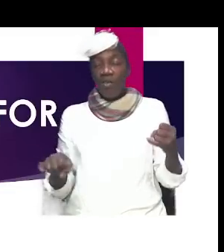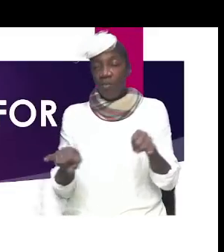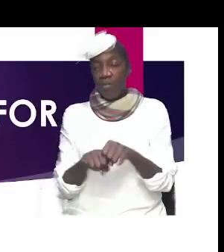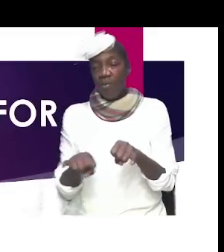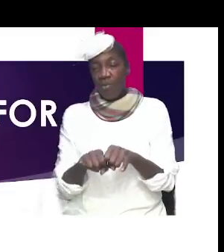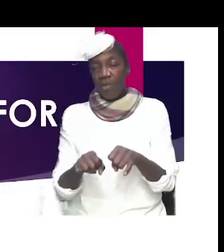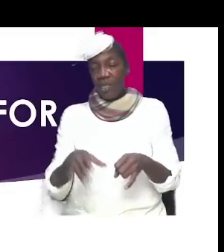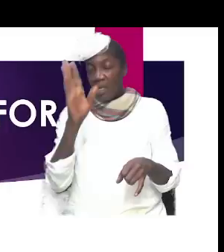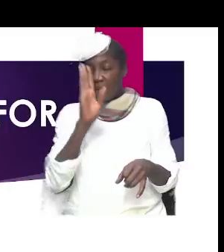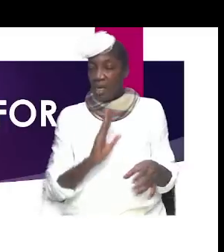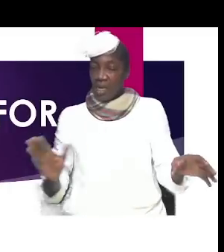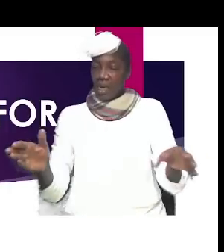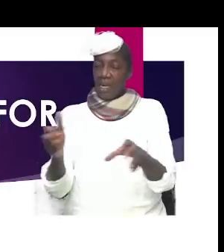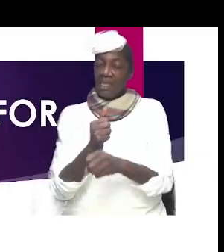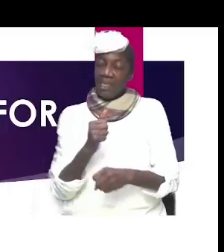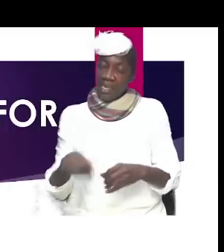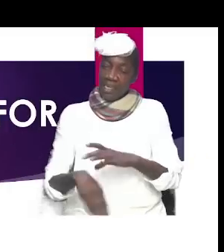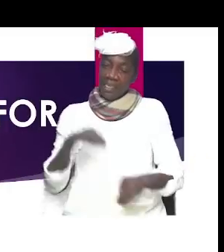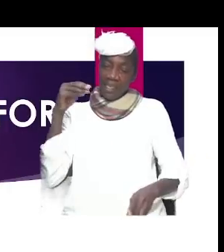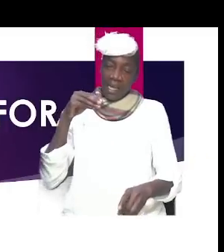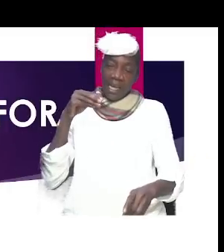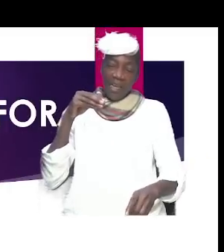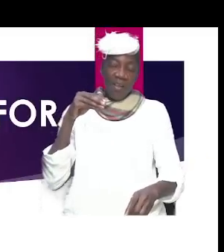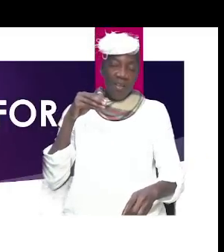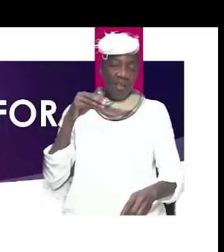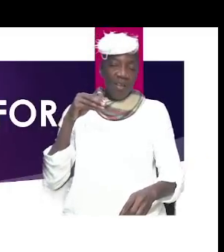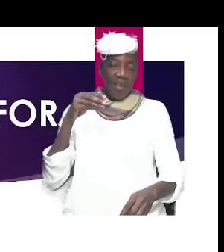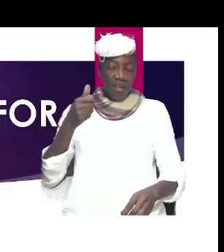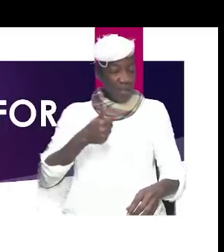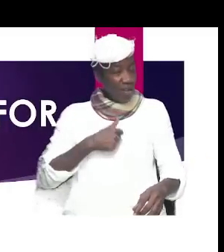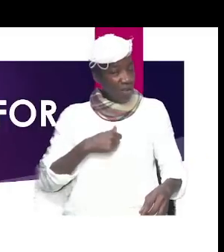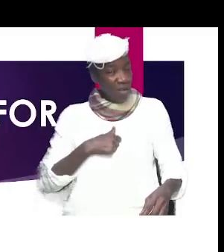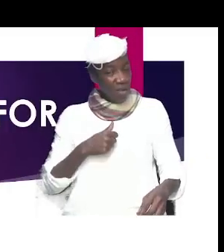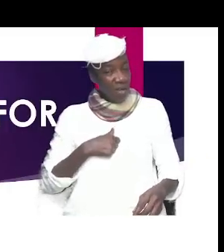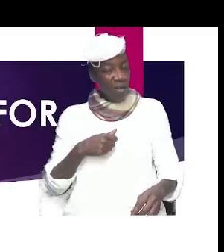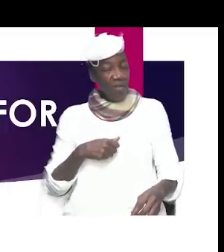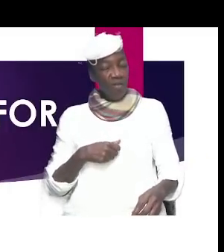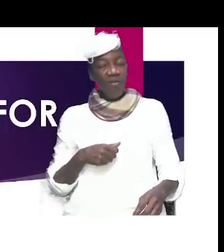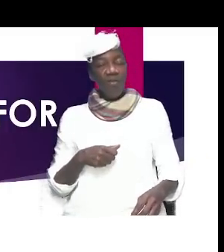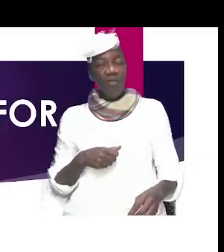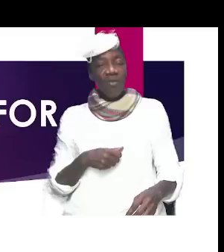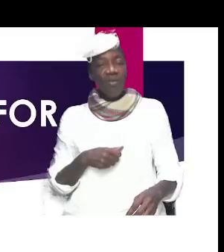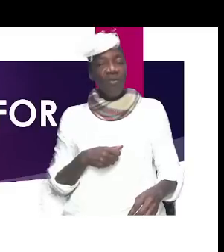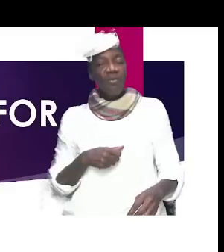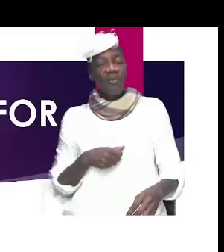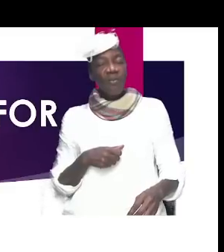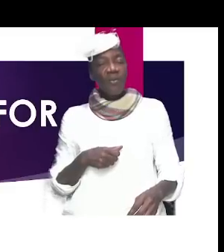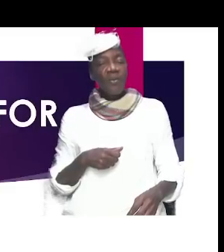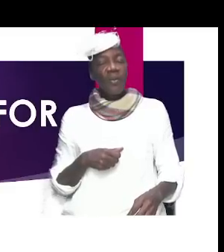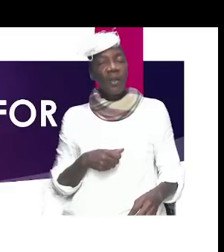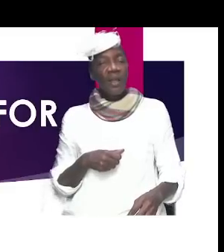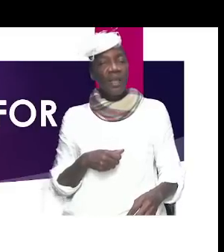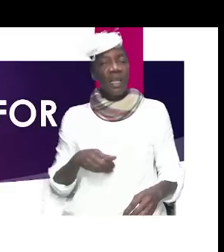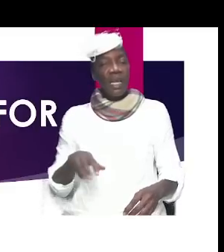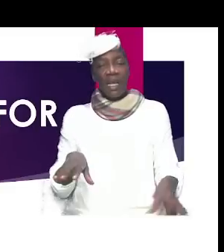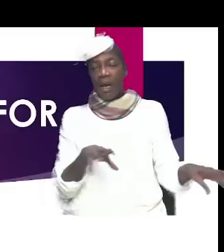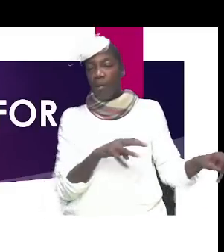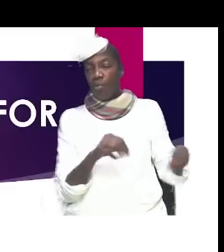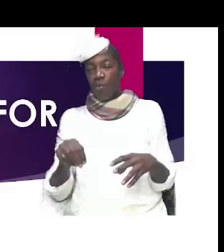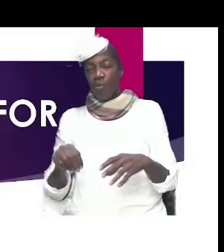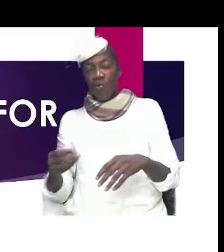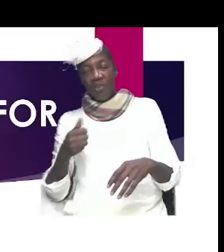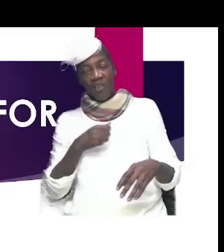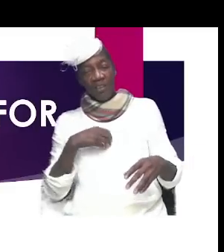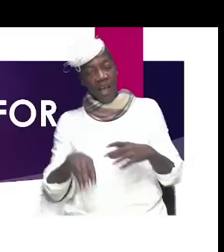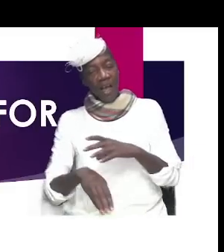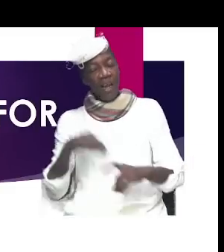God, take self out of the way. The more we develop an attitude to take ourselves out of the way, because it is easy for